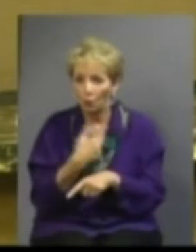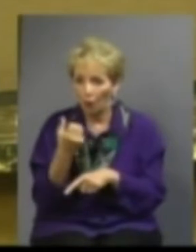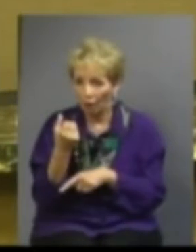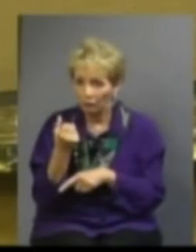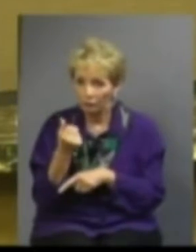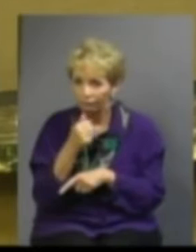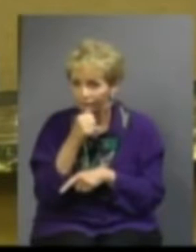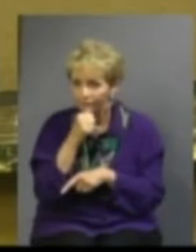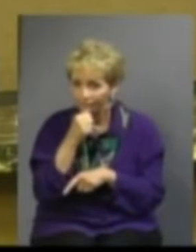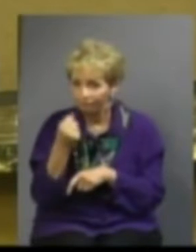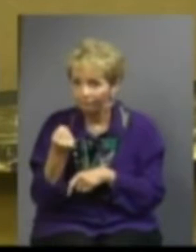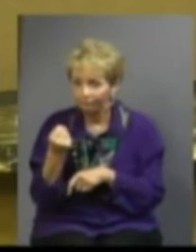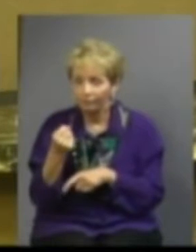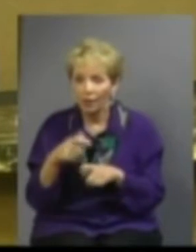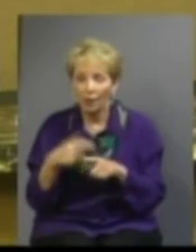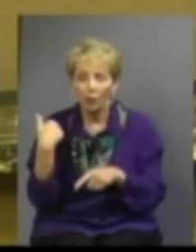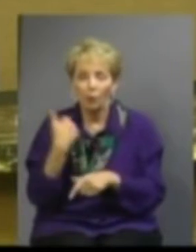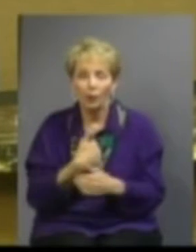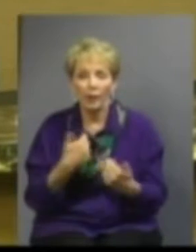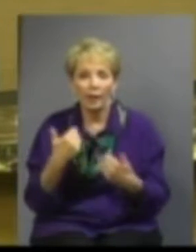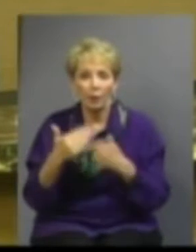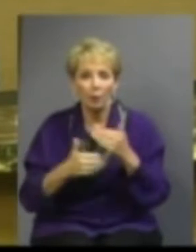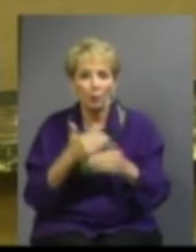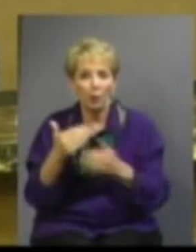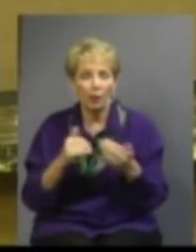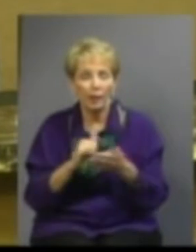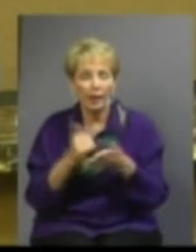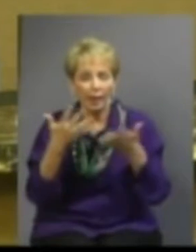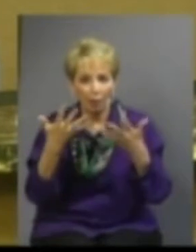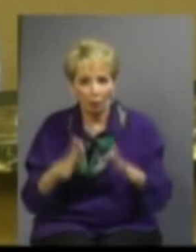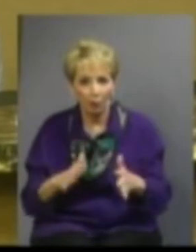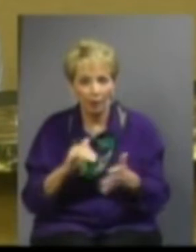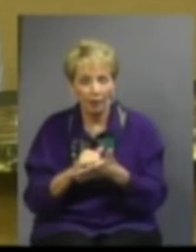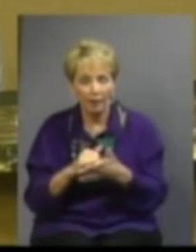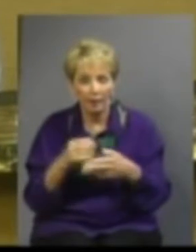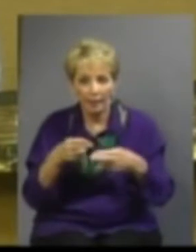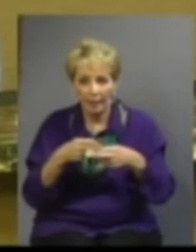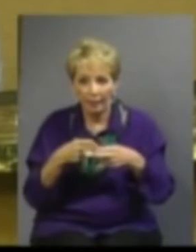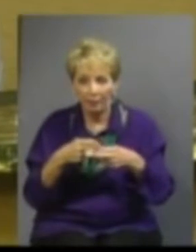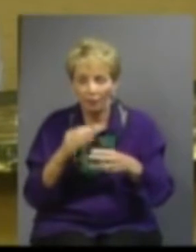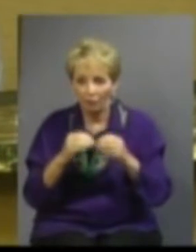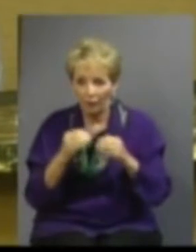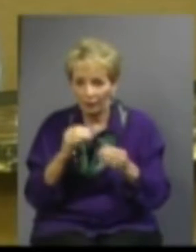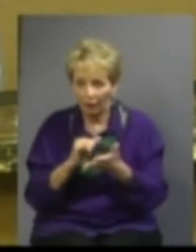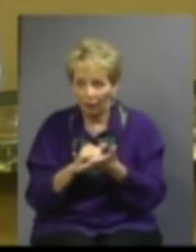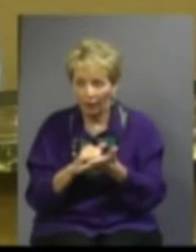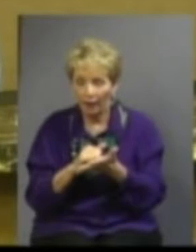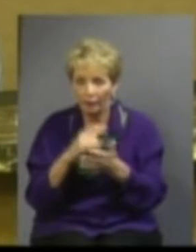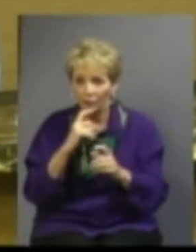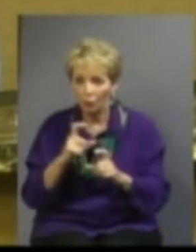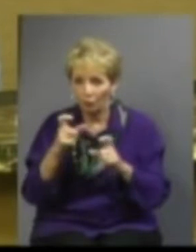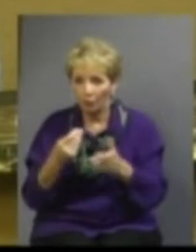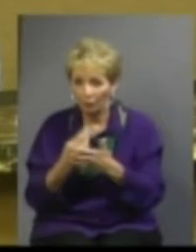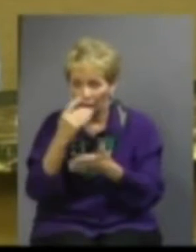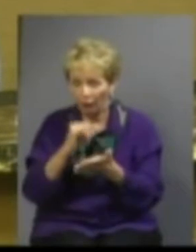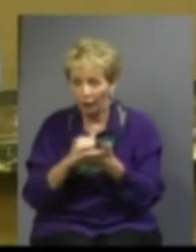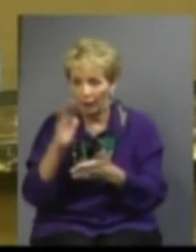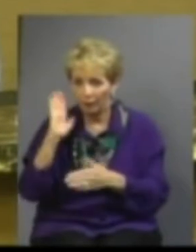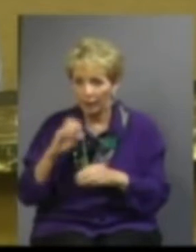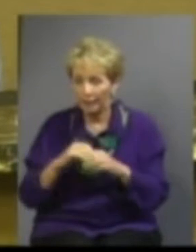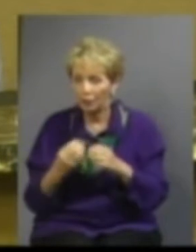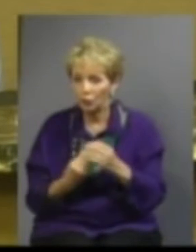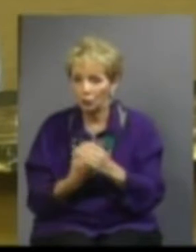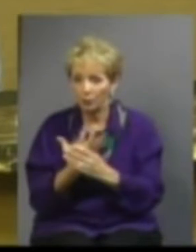own. We are in the process of completing an interim fix to that you appropriated funds for back in the